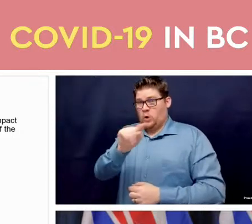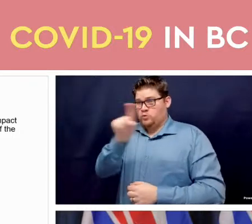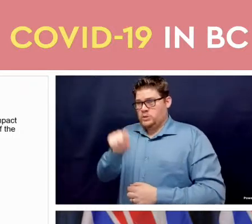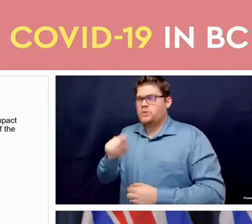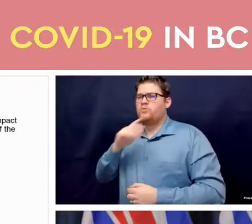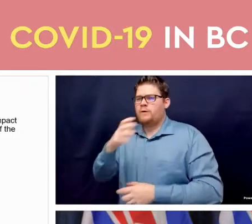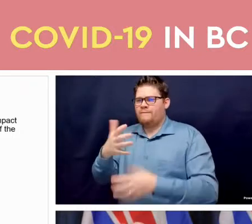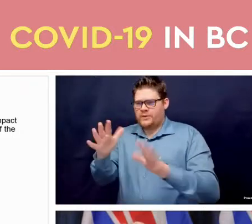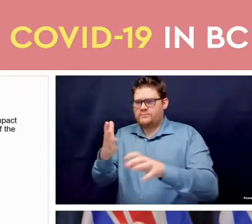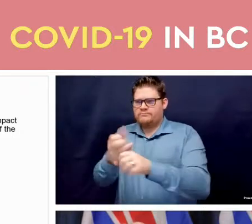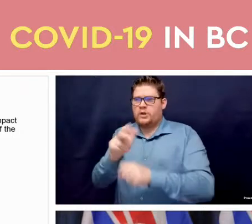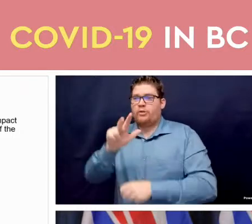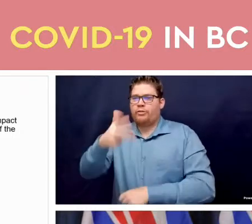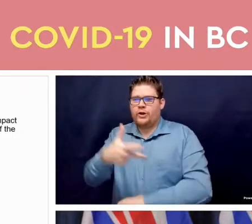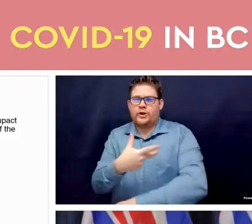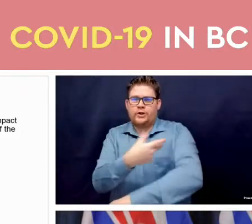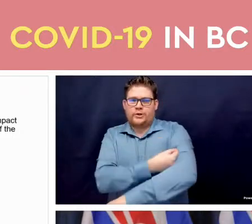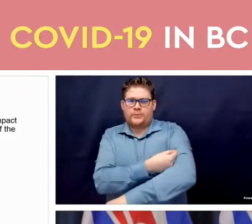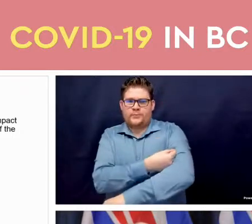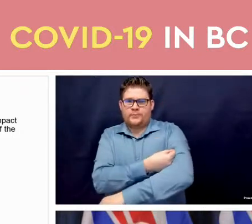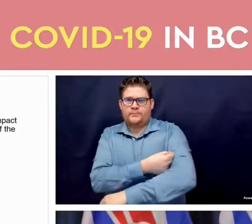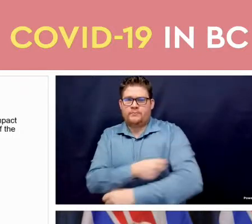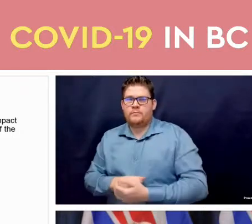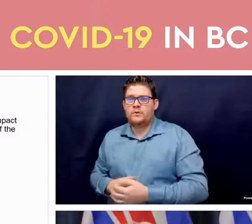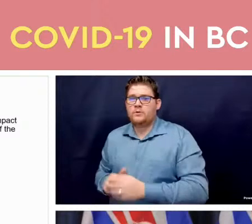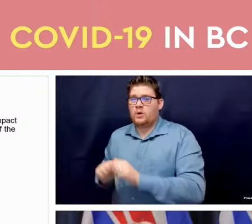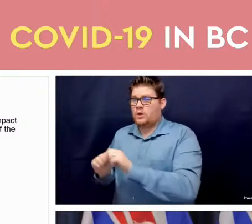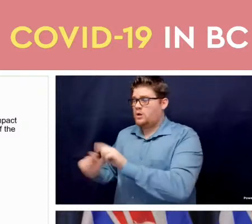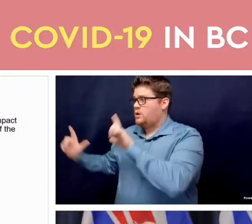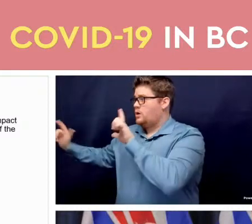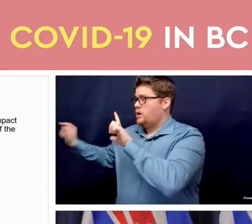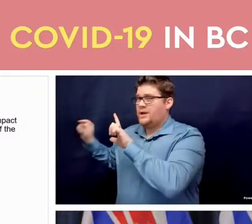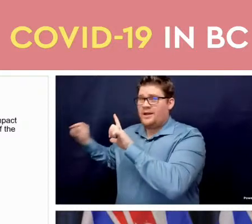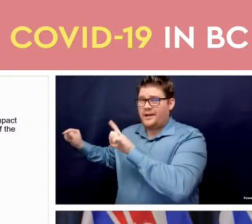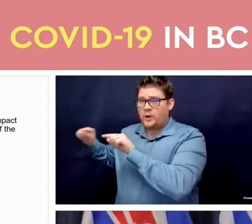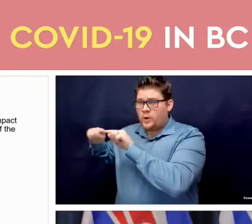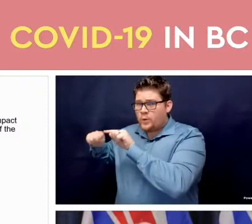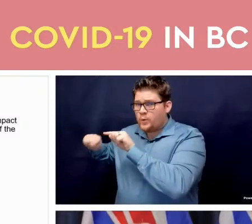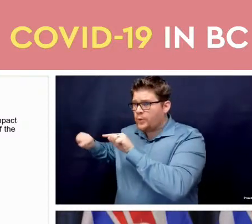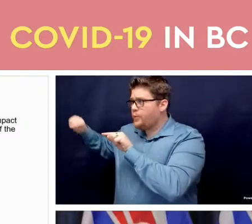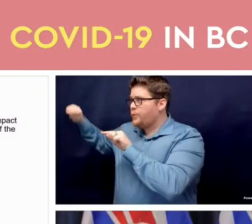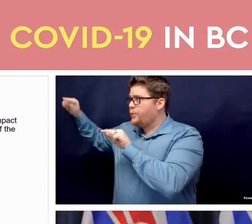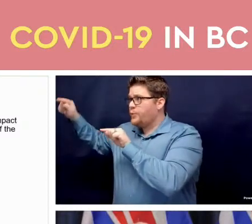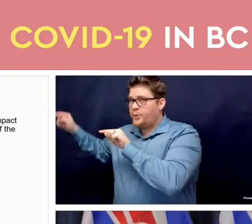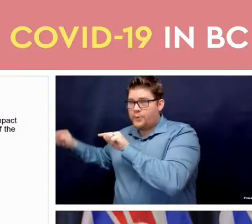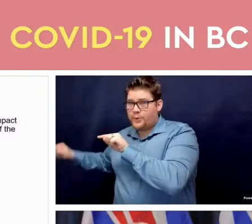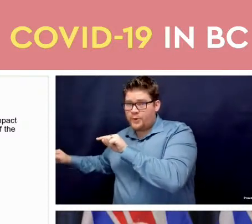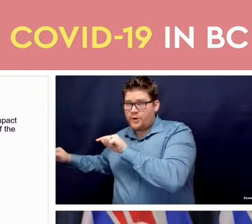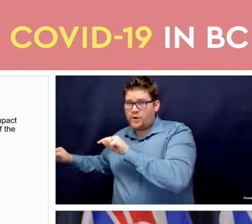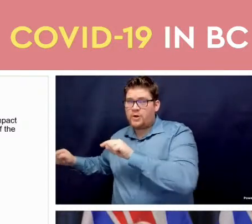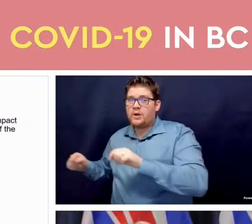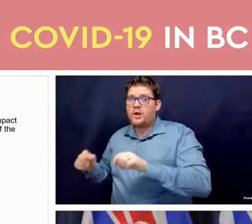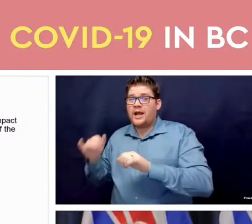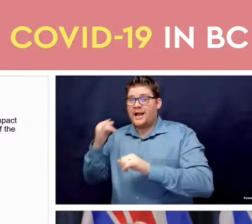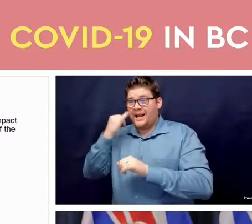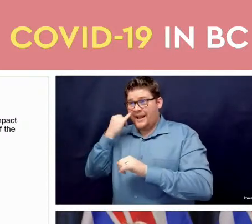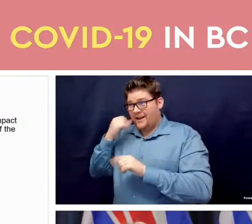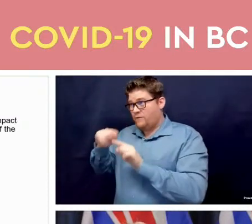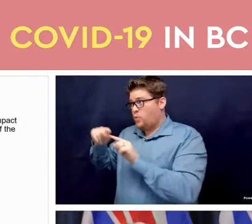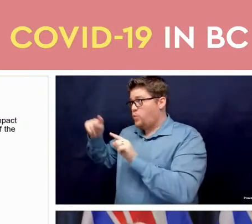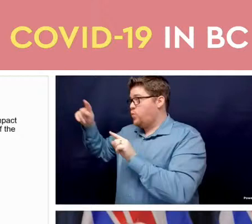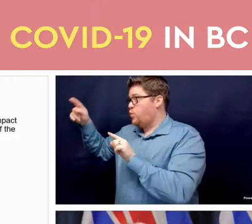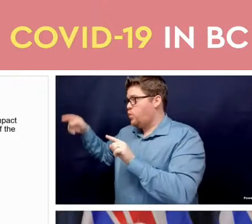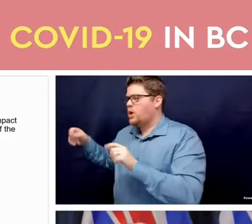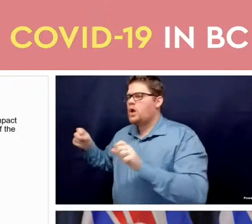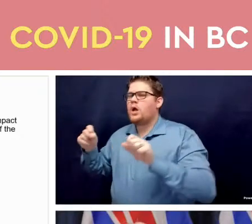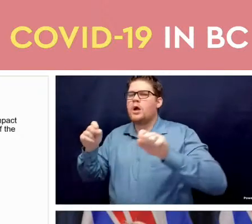little while. It also takes into account, and this aligns with what we are seeing in other jurisdictions, that once you